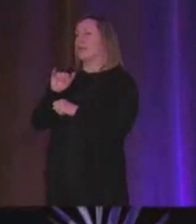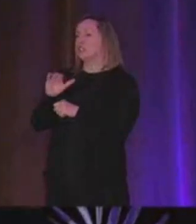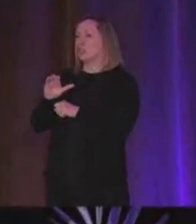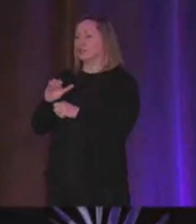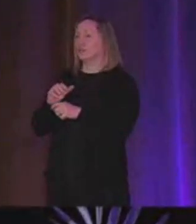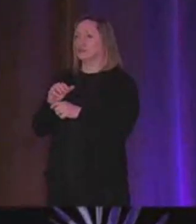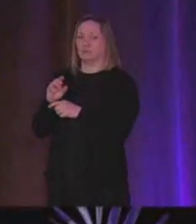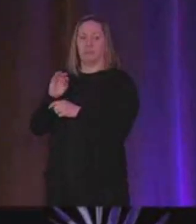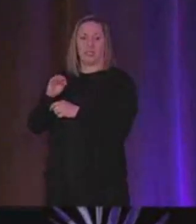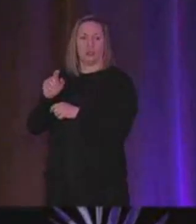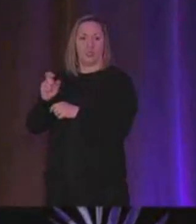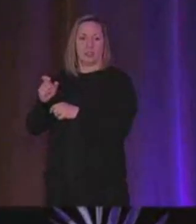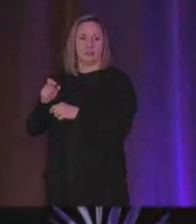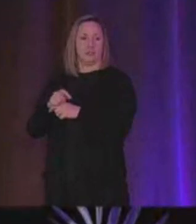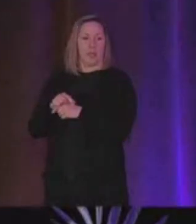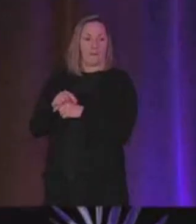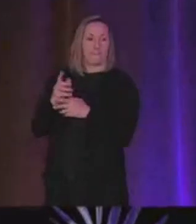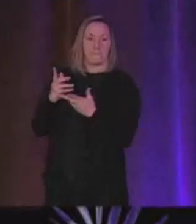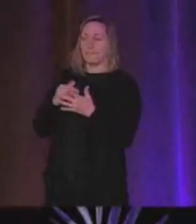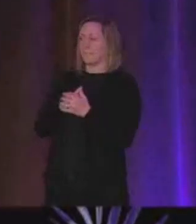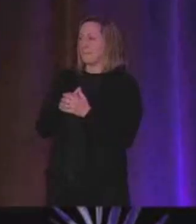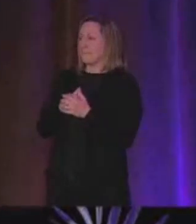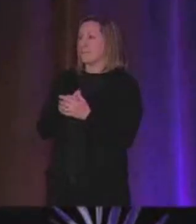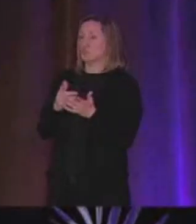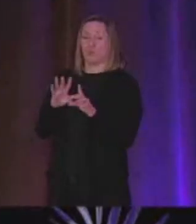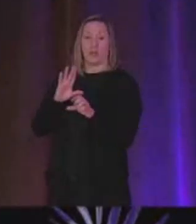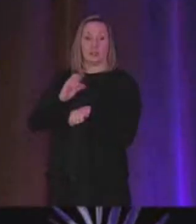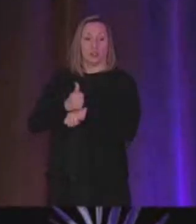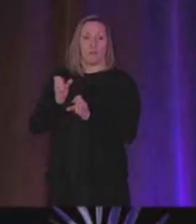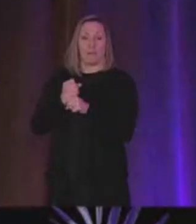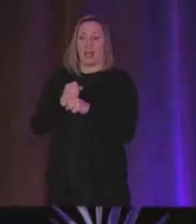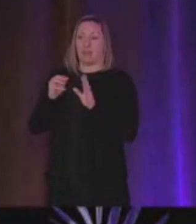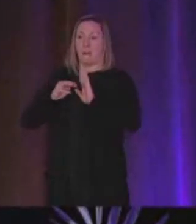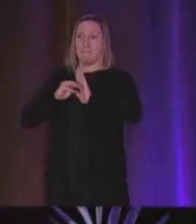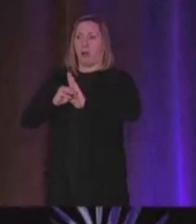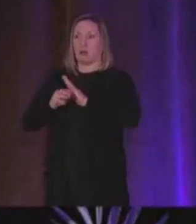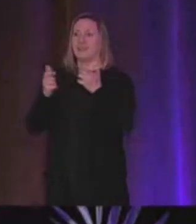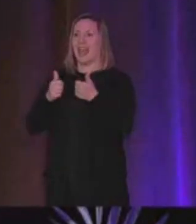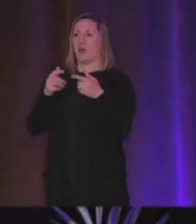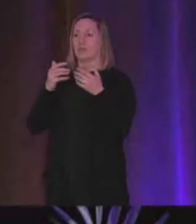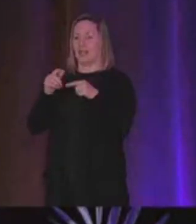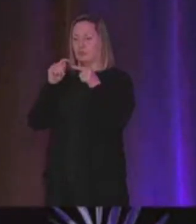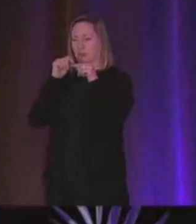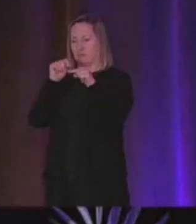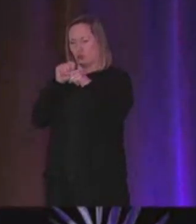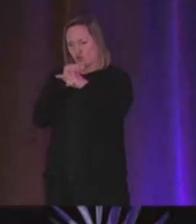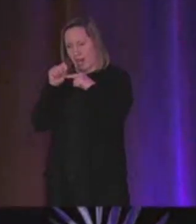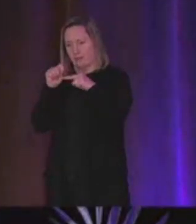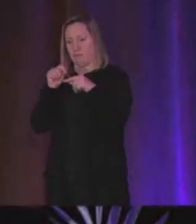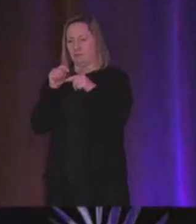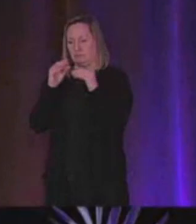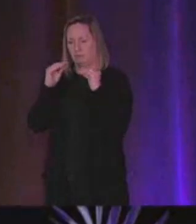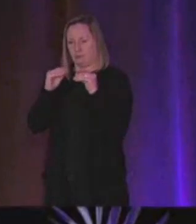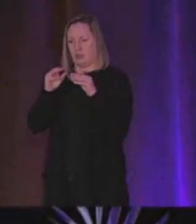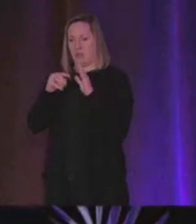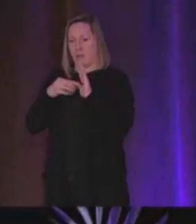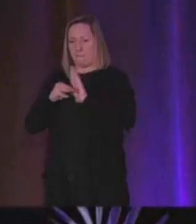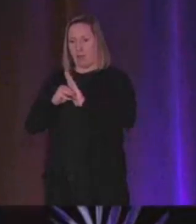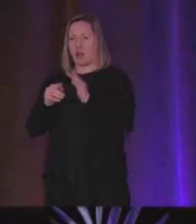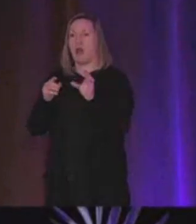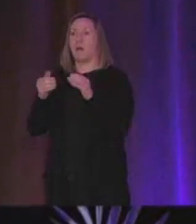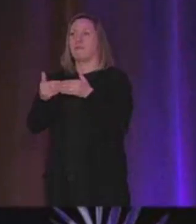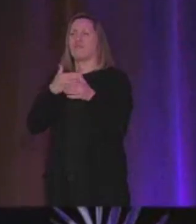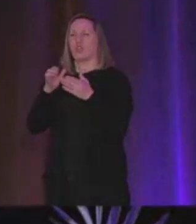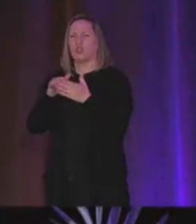accuracy. So once we have created this model, now it's time to train the model. But before training the model, it's important to divide